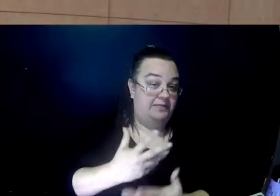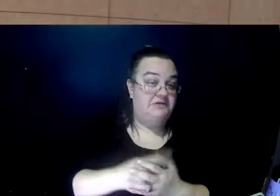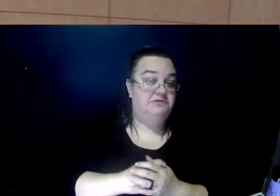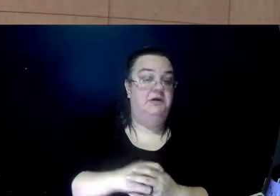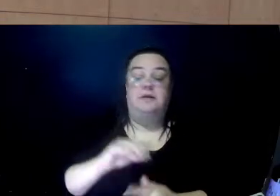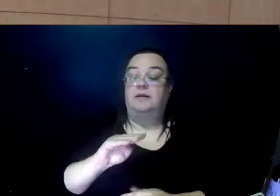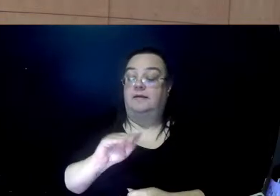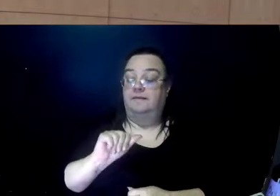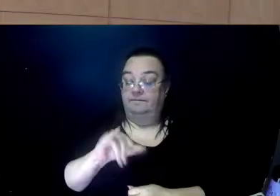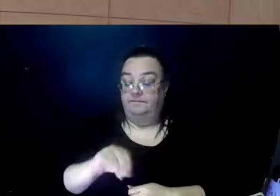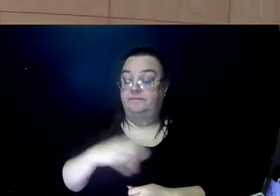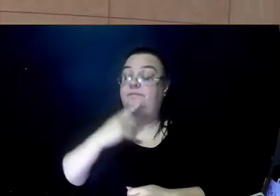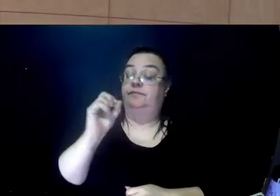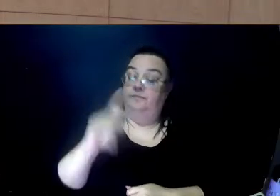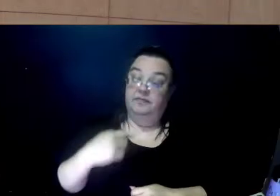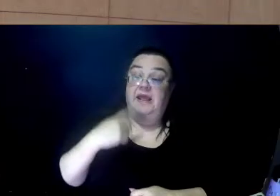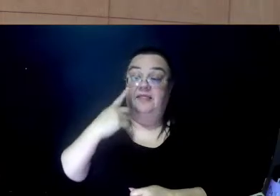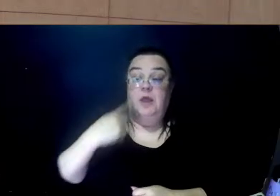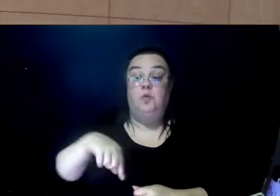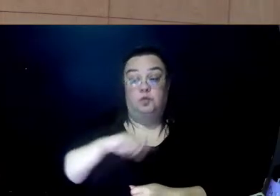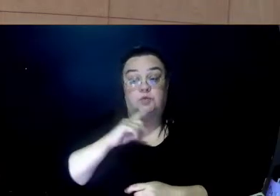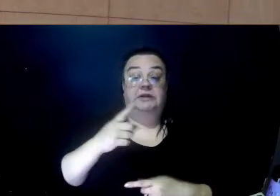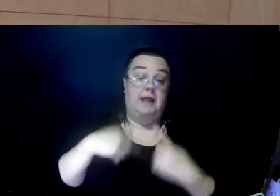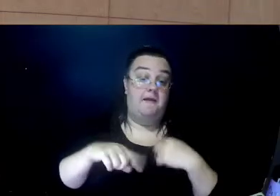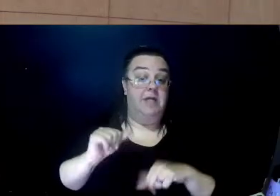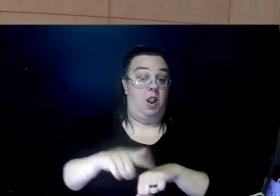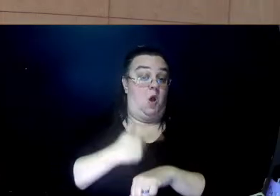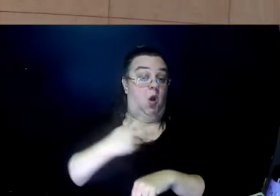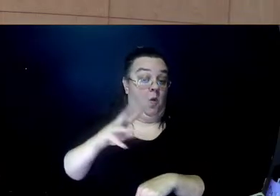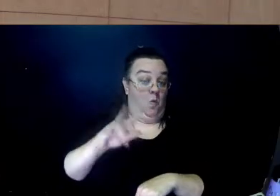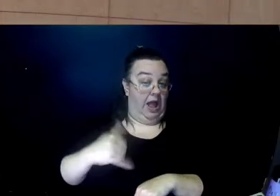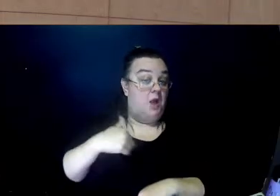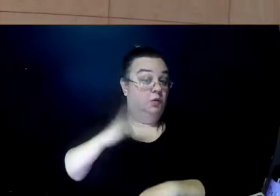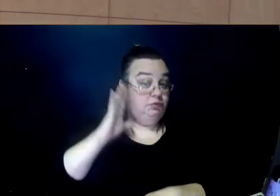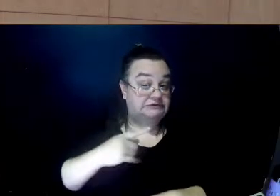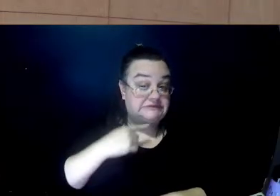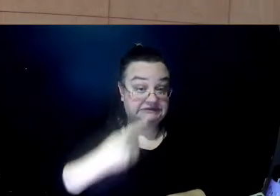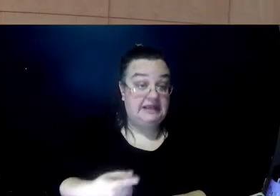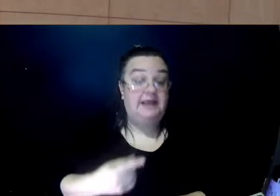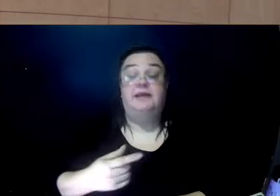Okay. I mean, I think we've come a long way, I will say. I think